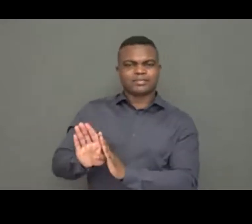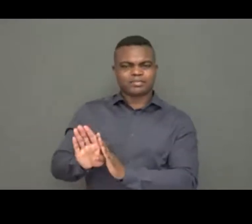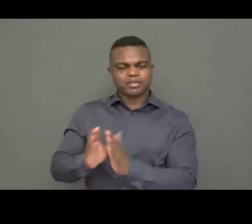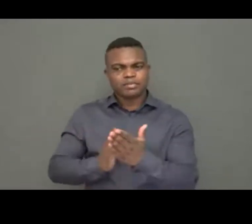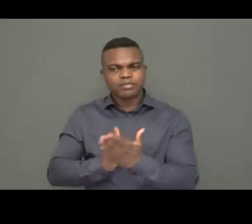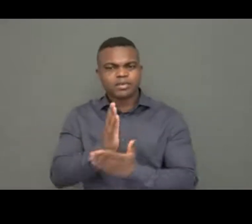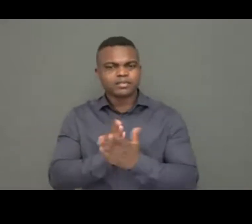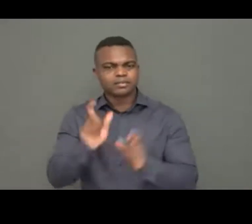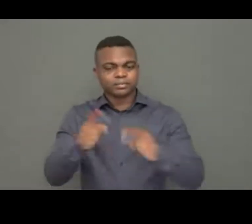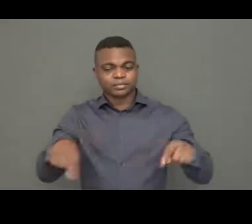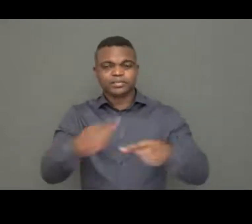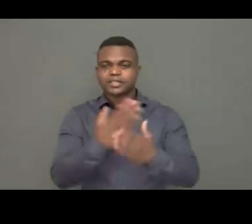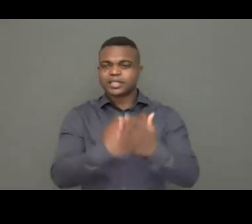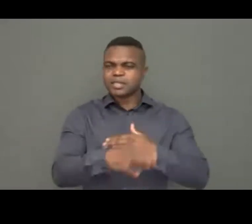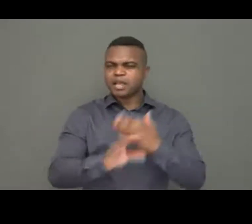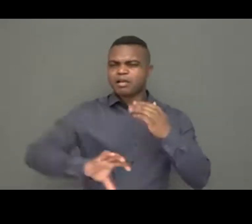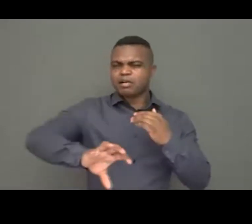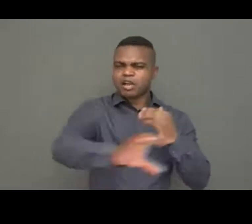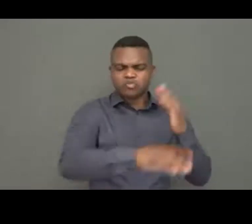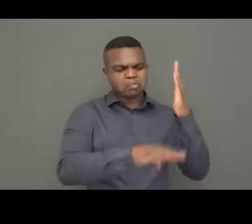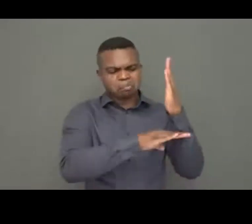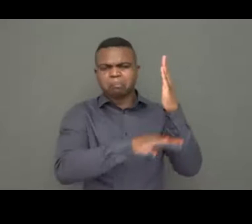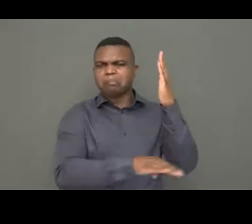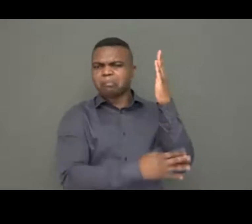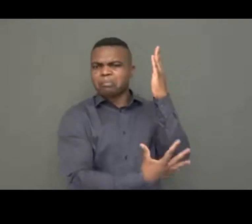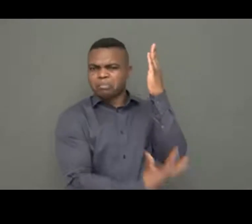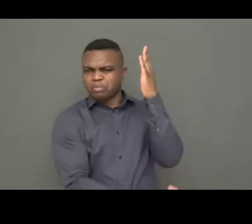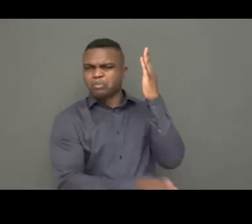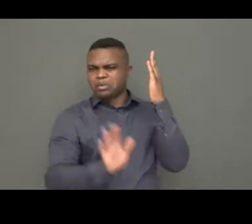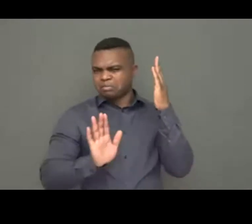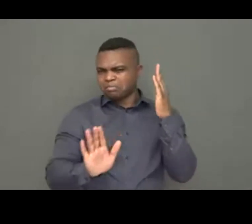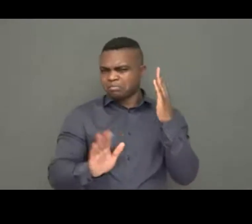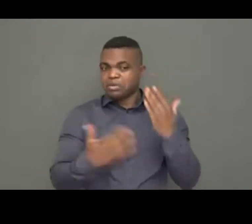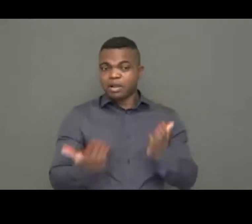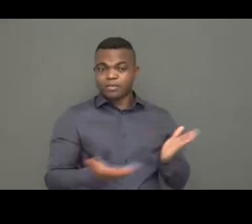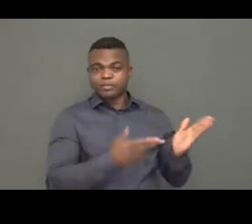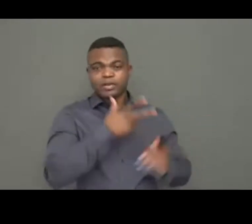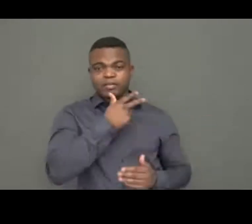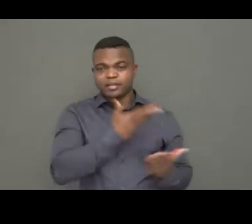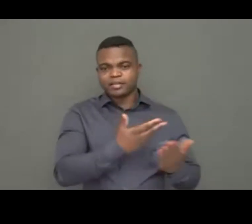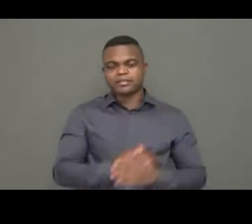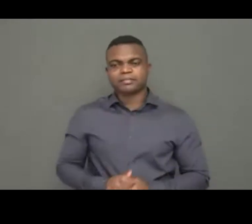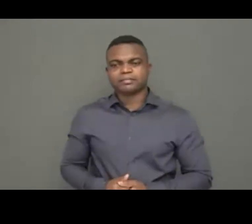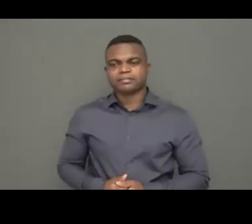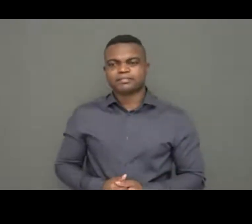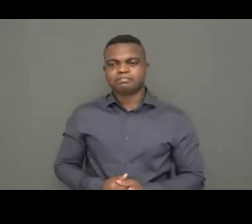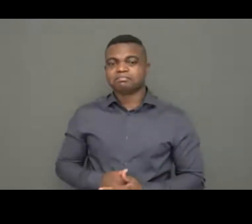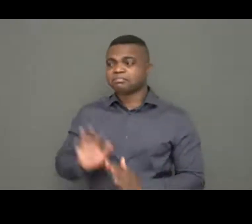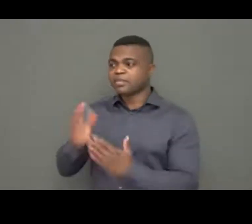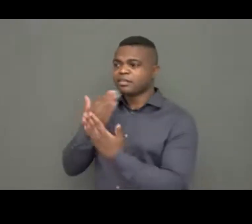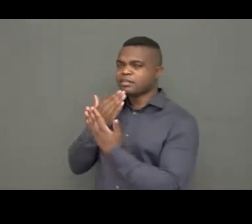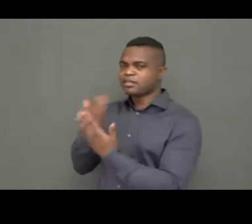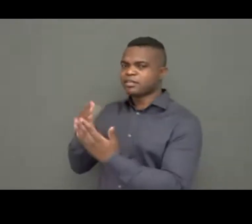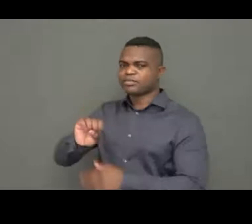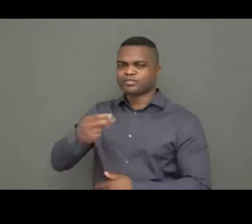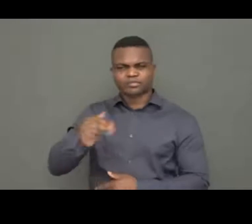Thank you very much, Shane. And it's very nice to be with you all here today. So basically, the